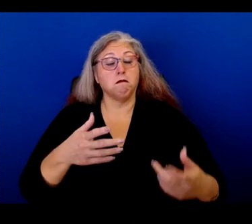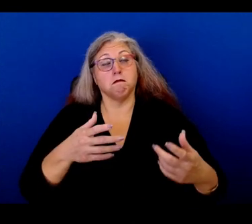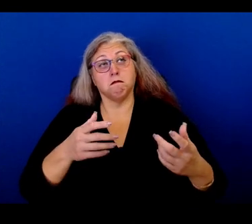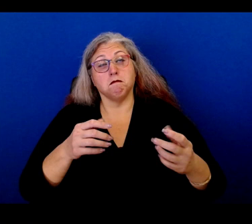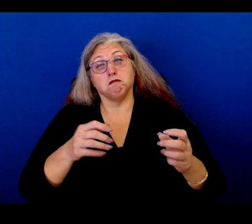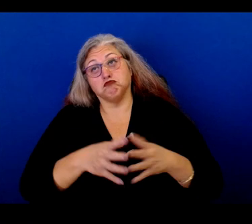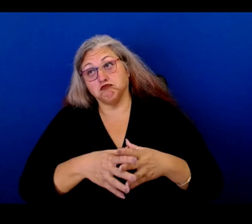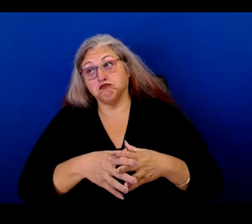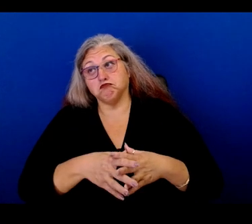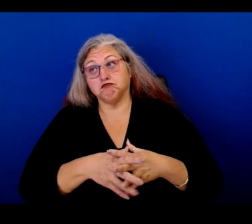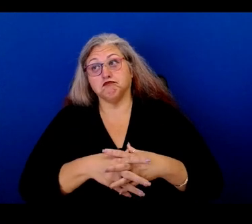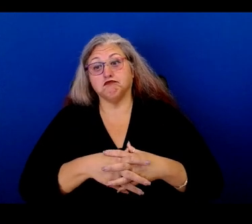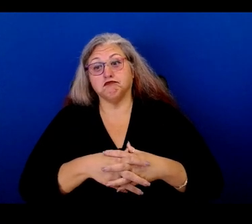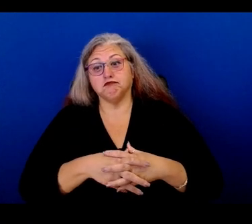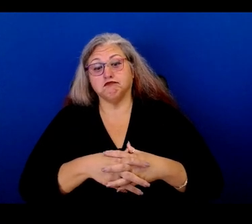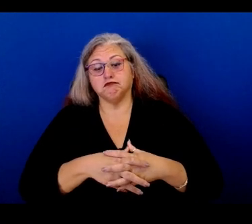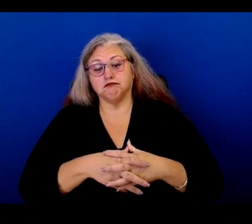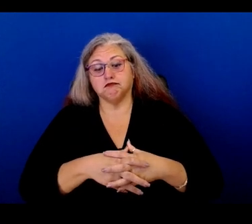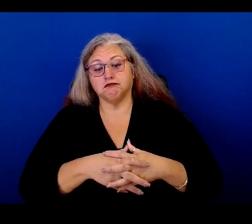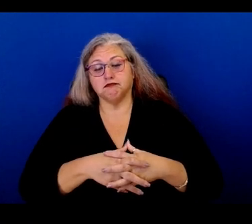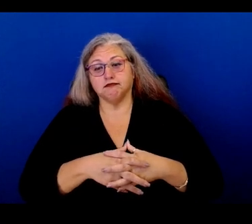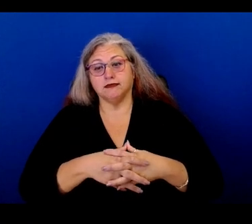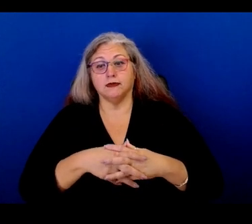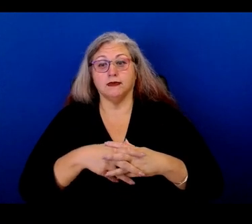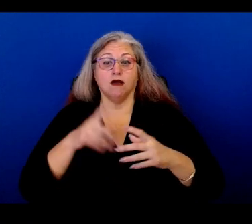that for you and Lourdes,